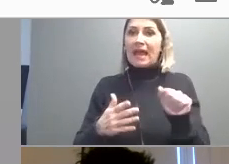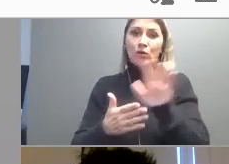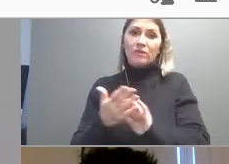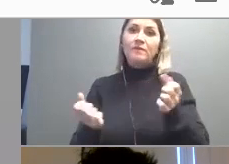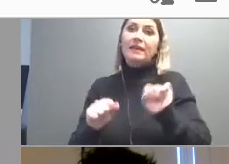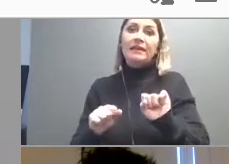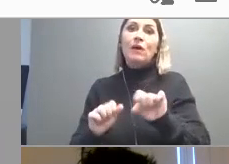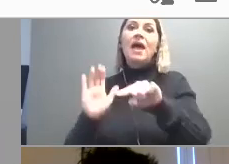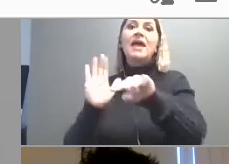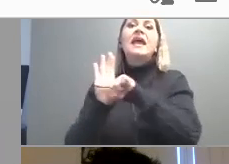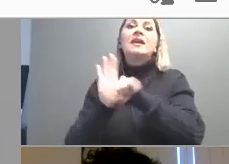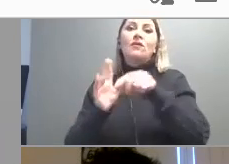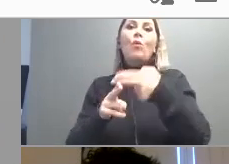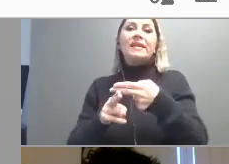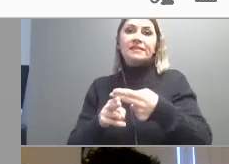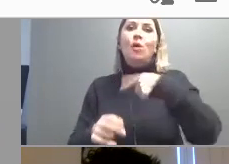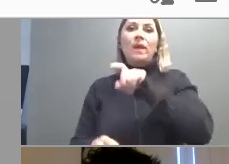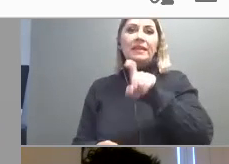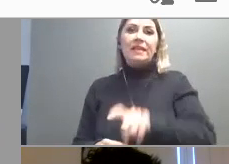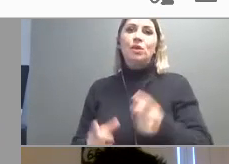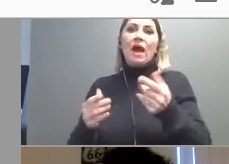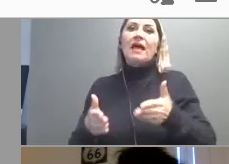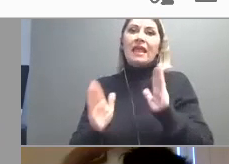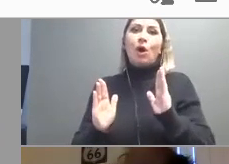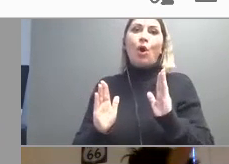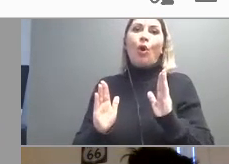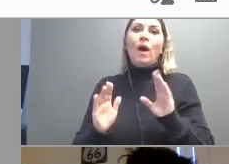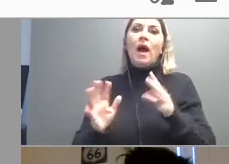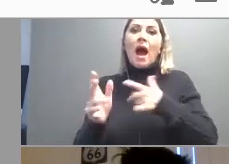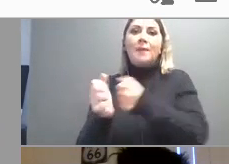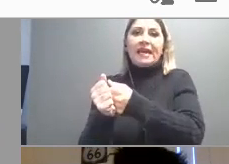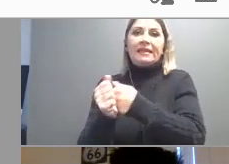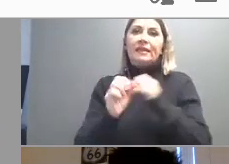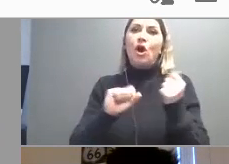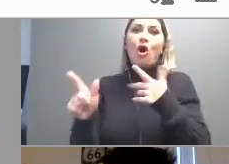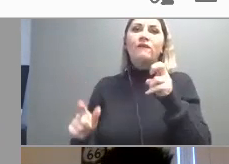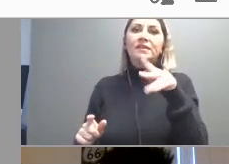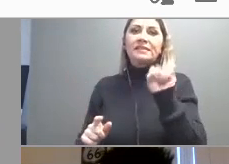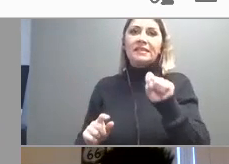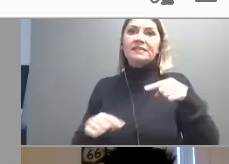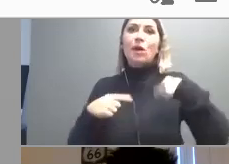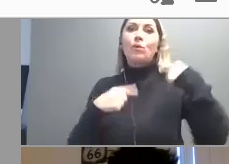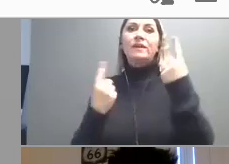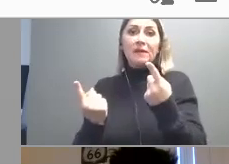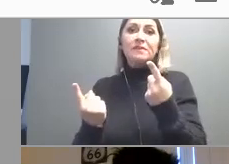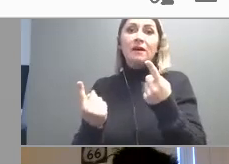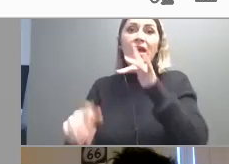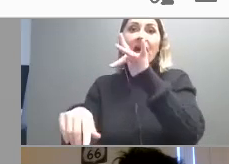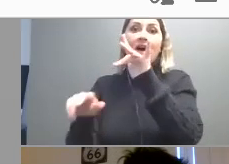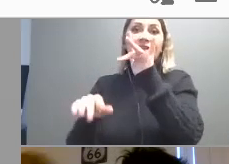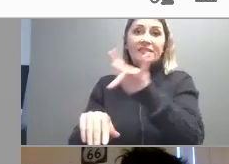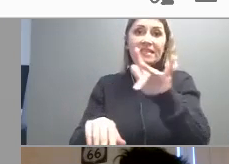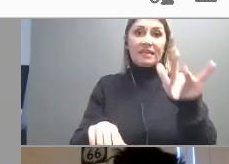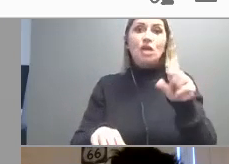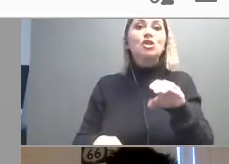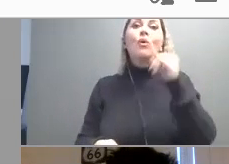allow negative weights, we need to allow updating all vertices we have visited so far, such that in